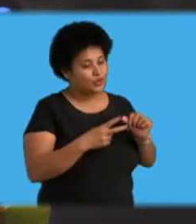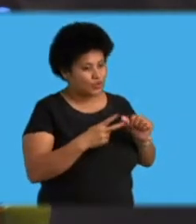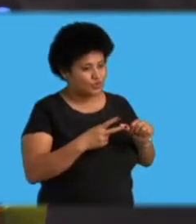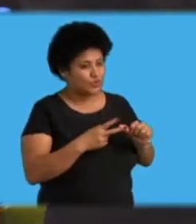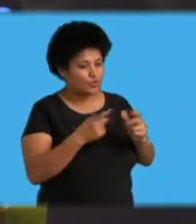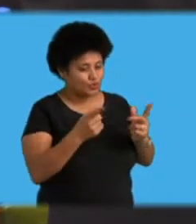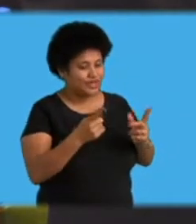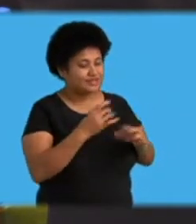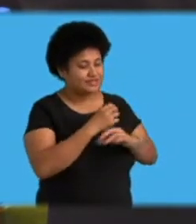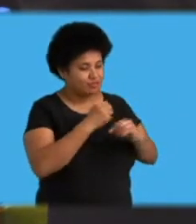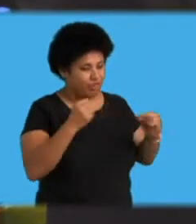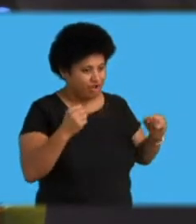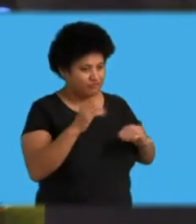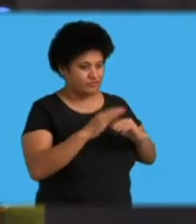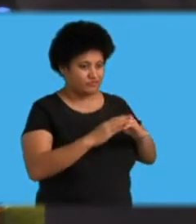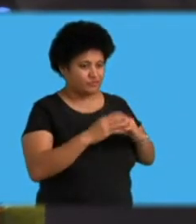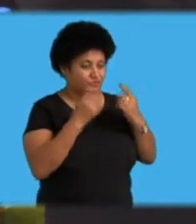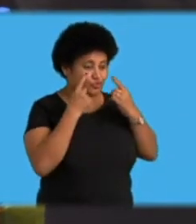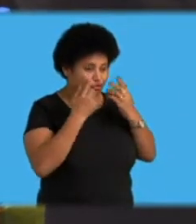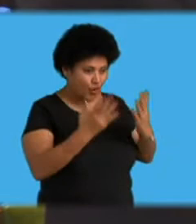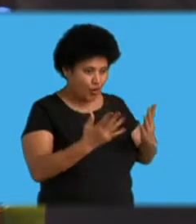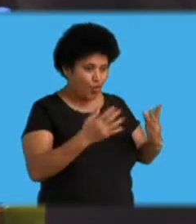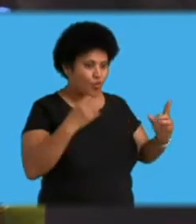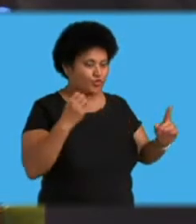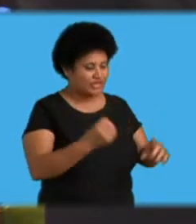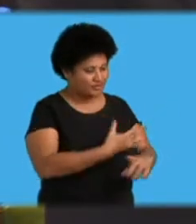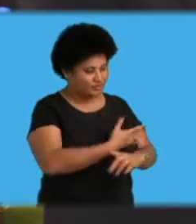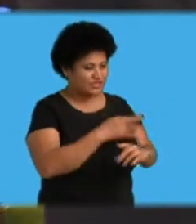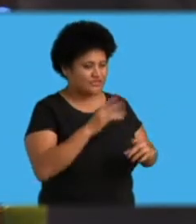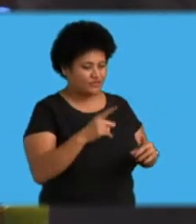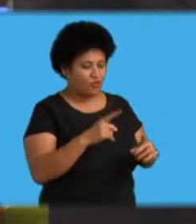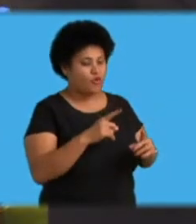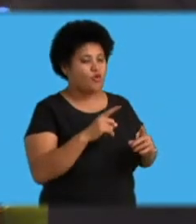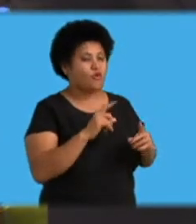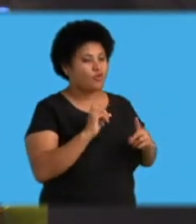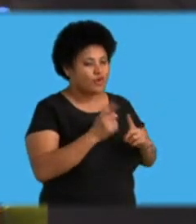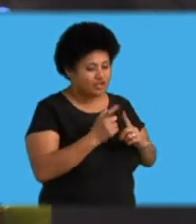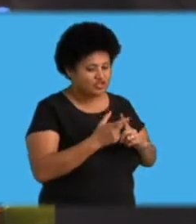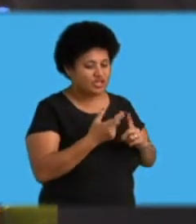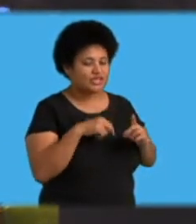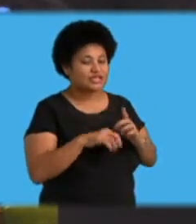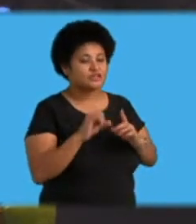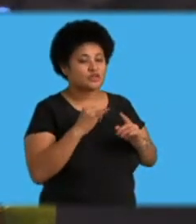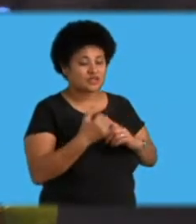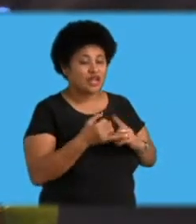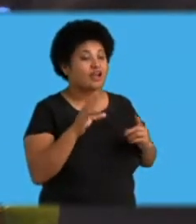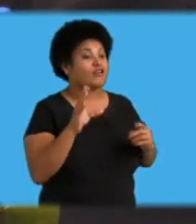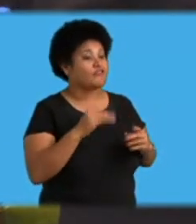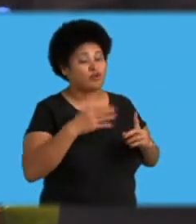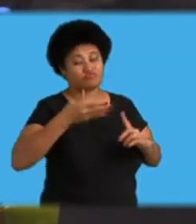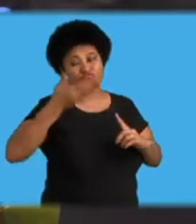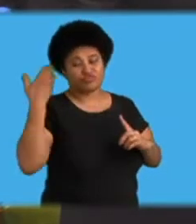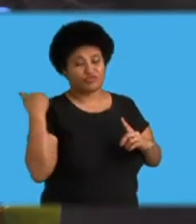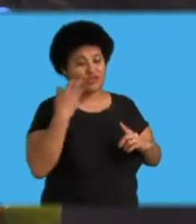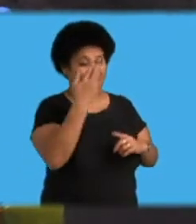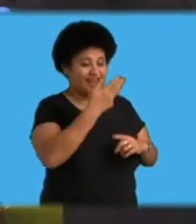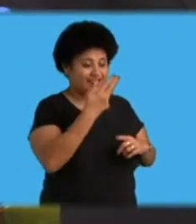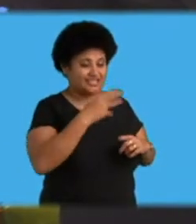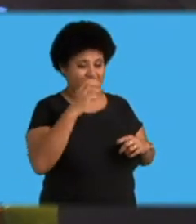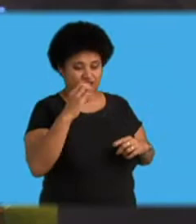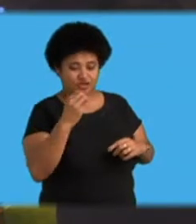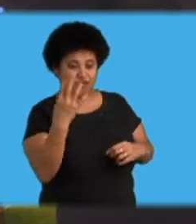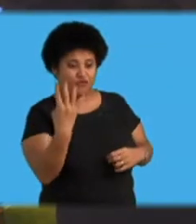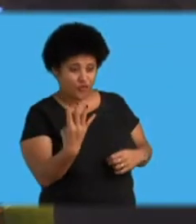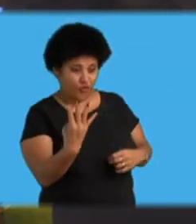very powerful, Madam Speaker. Madam Speaker, from its humble beginning in 1904, where the idea to have a museum